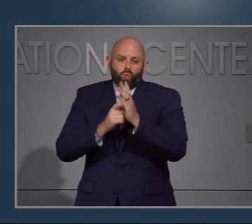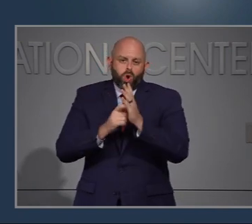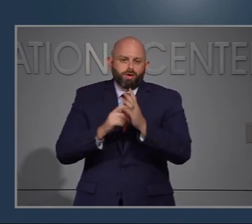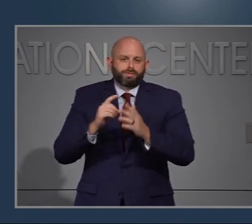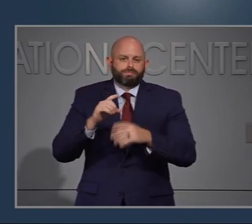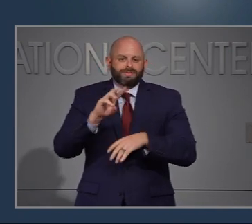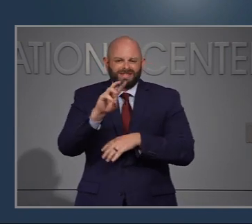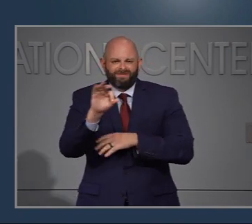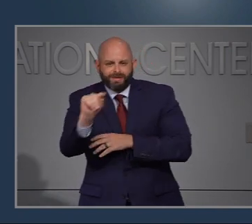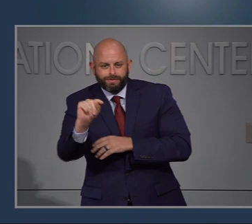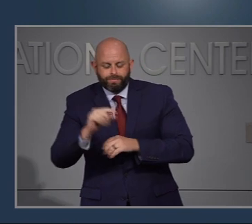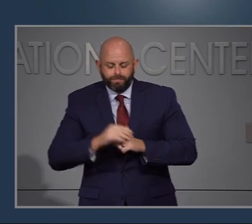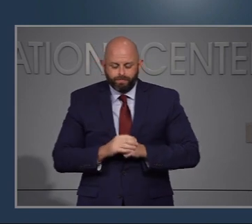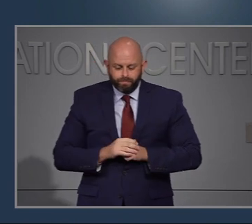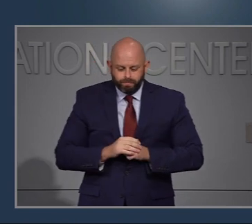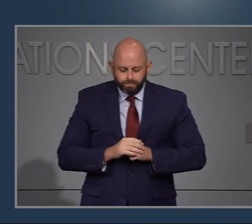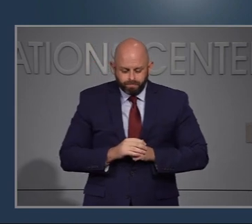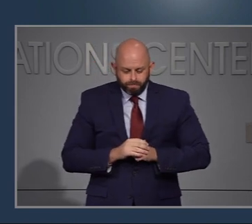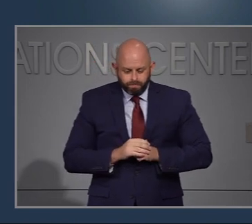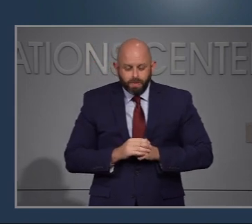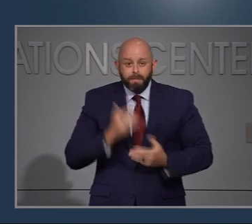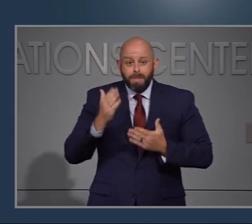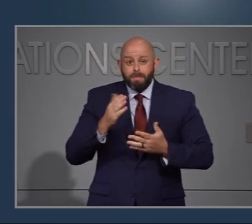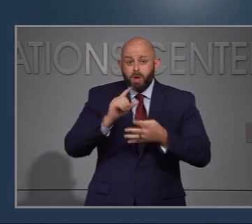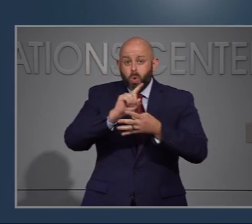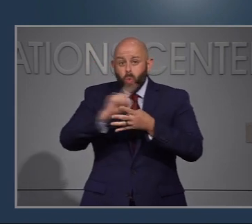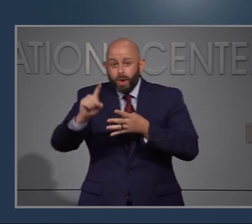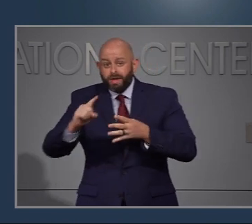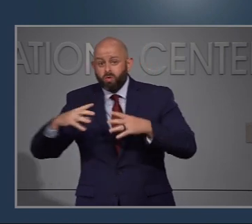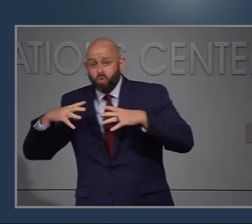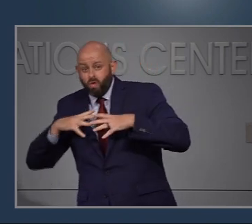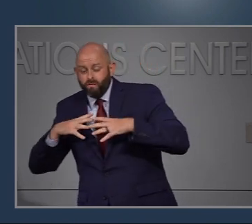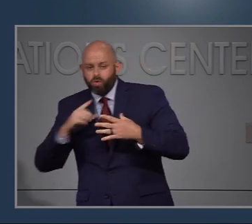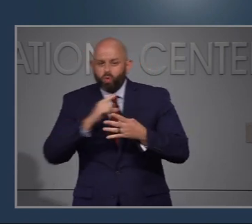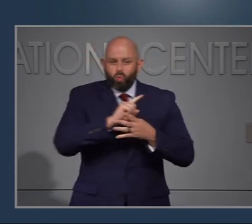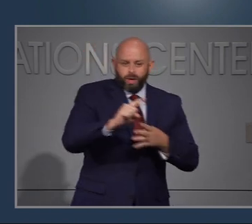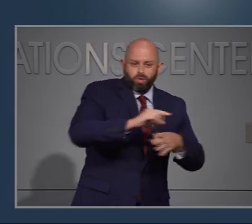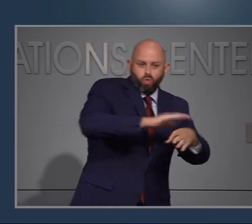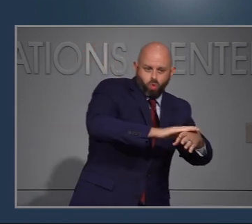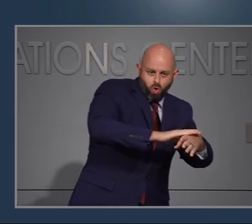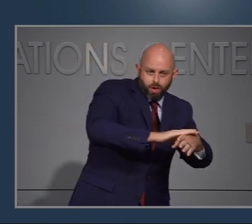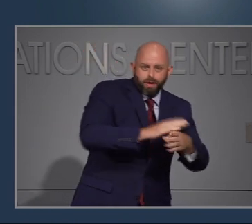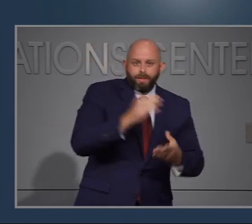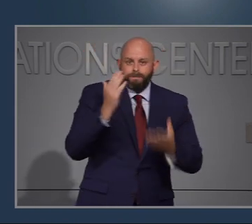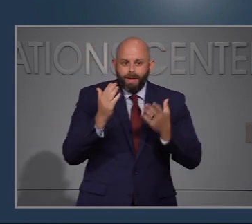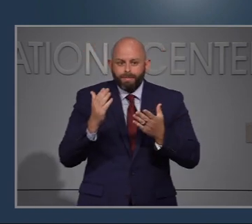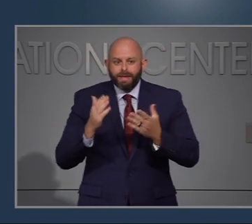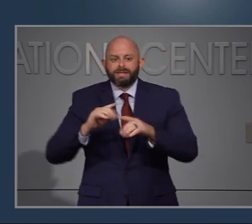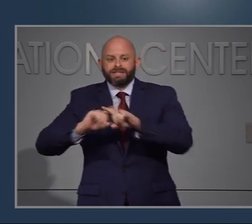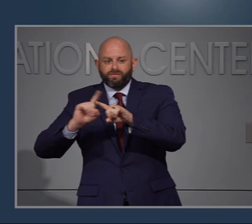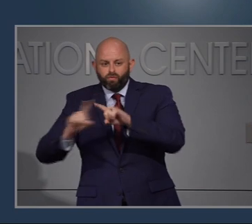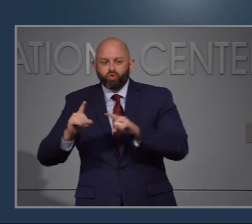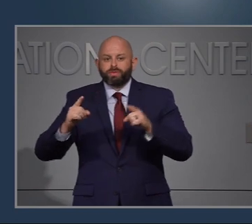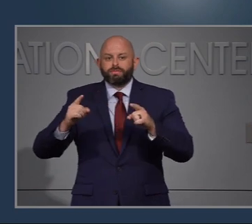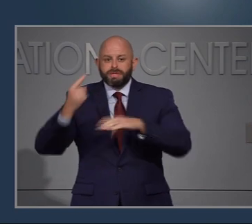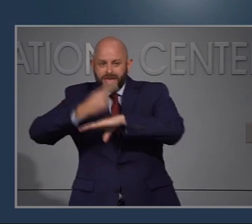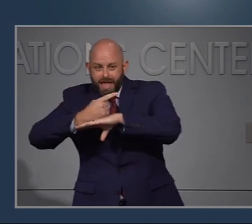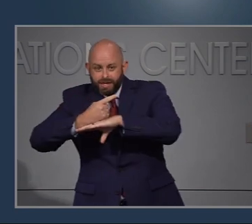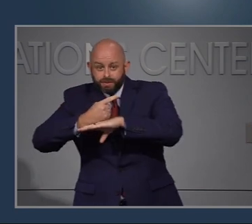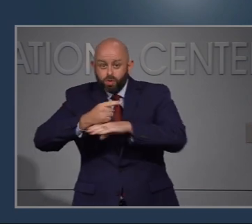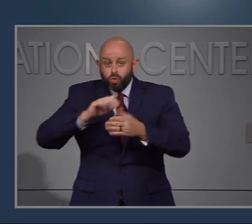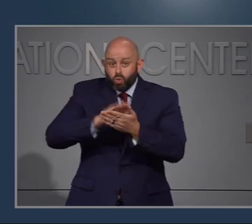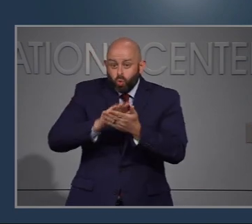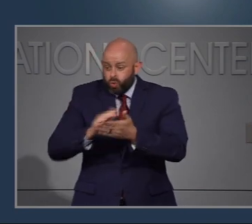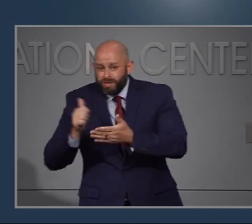or weeks or some other strategy. Symptom screenings, including temperature checks, will take place